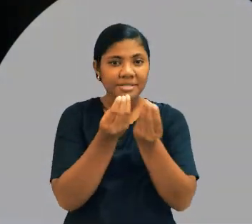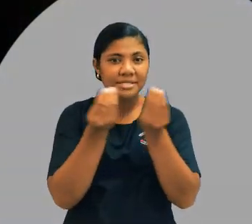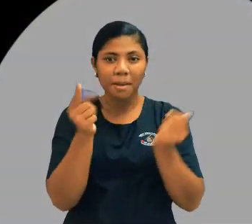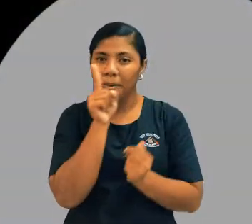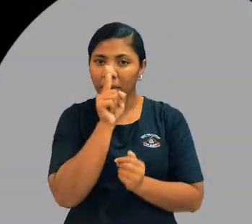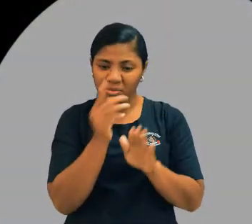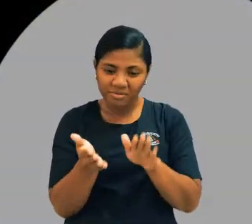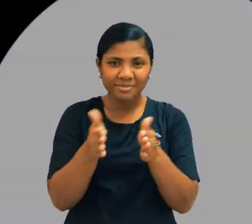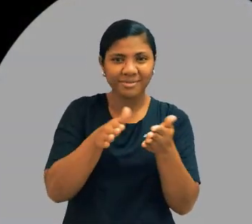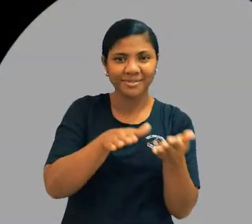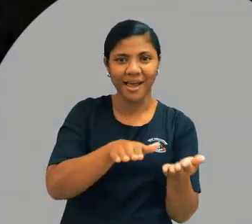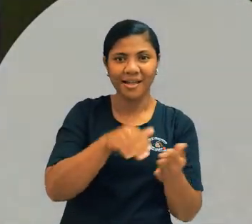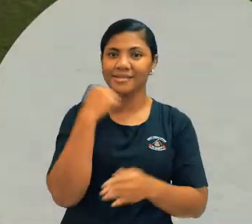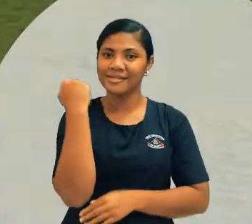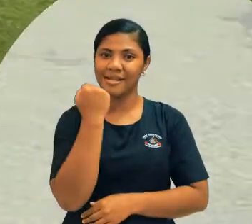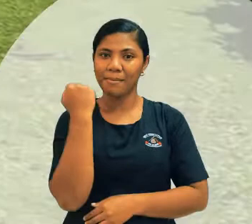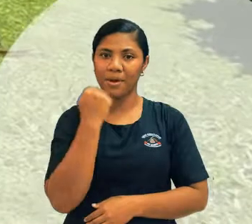again.